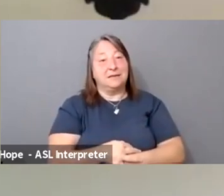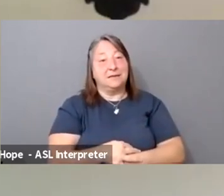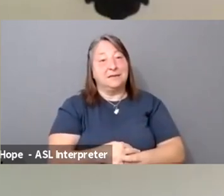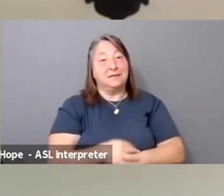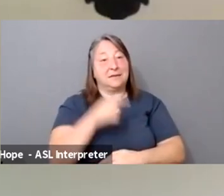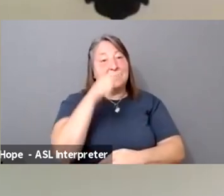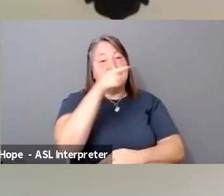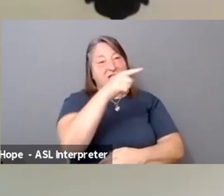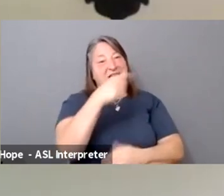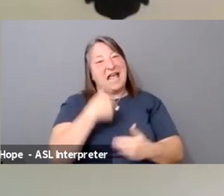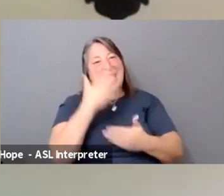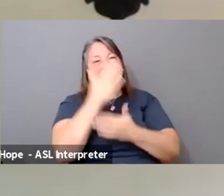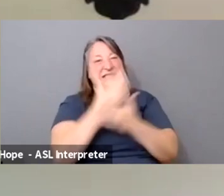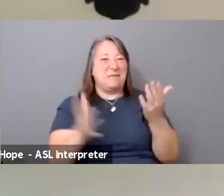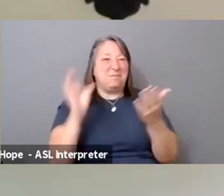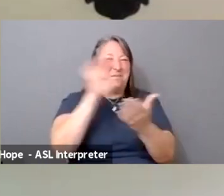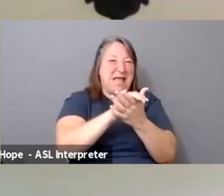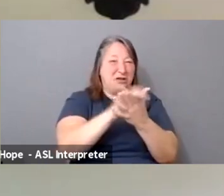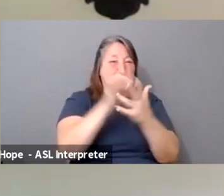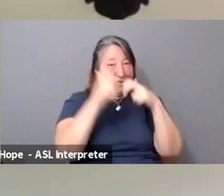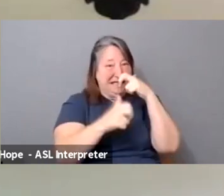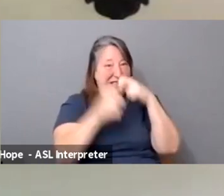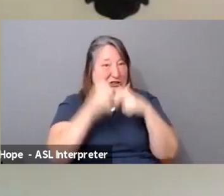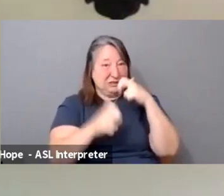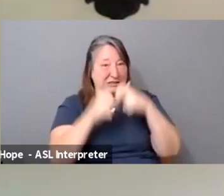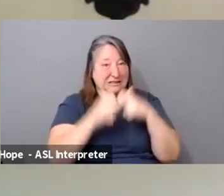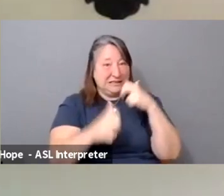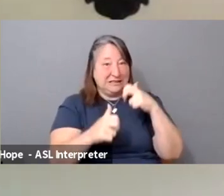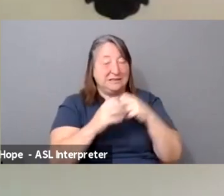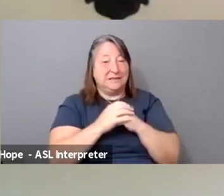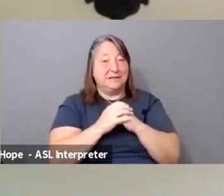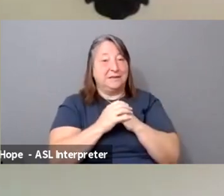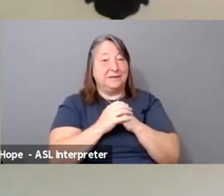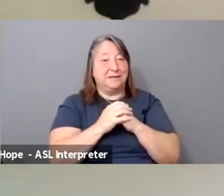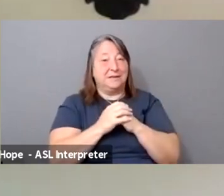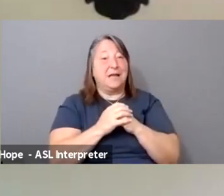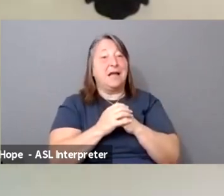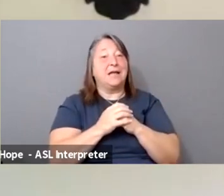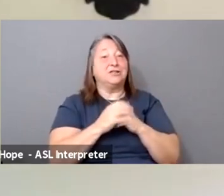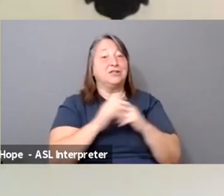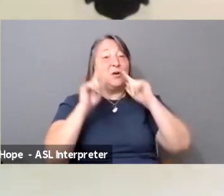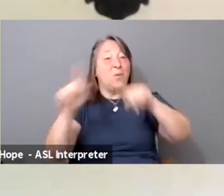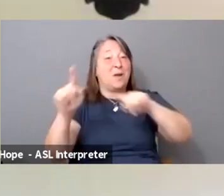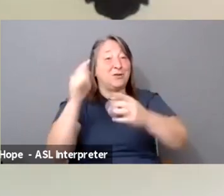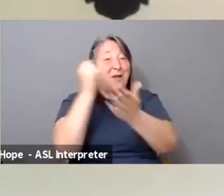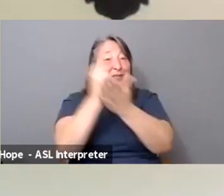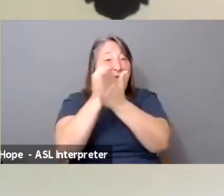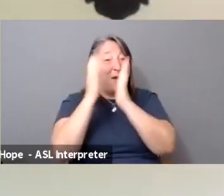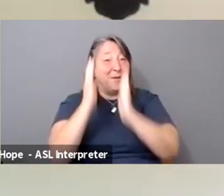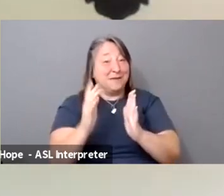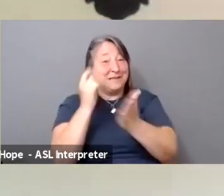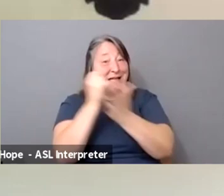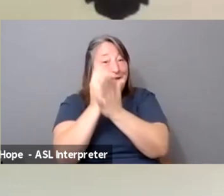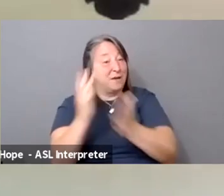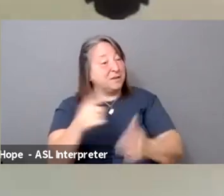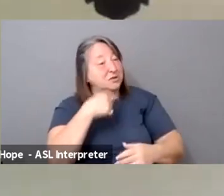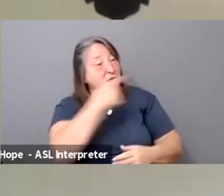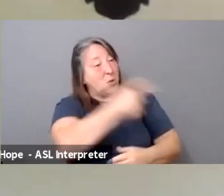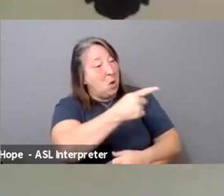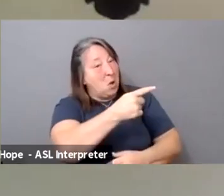know, marital issues and went to a therapist, and the therapist recommended that she